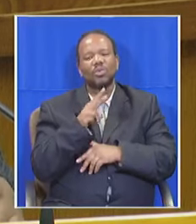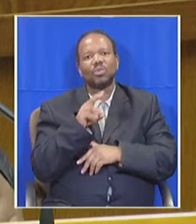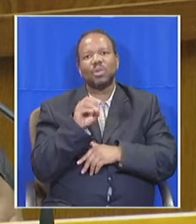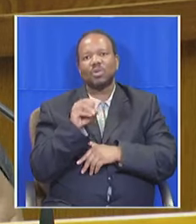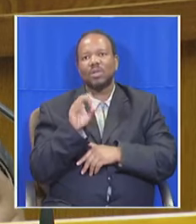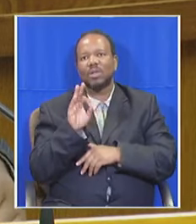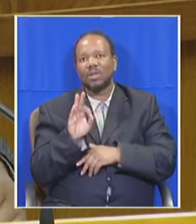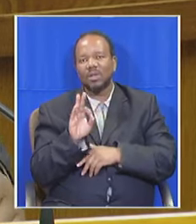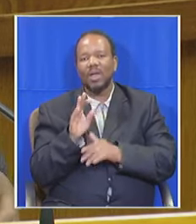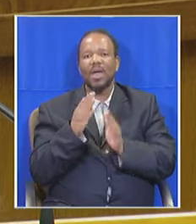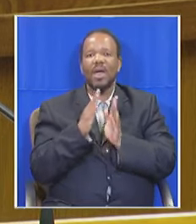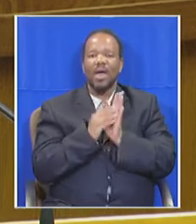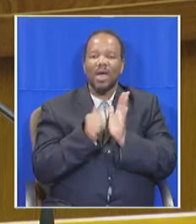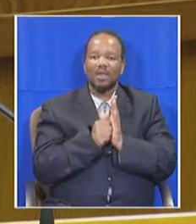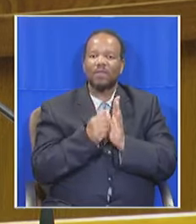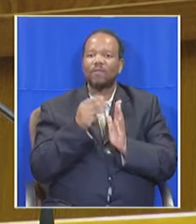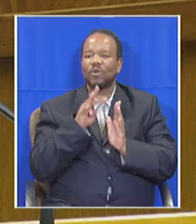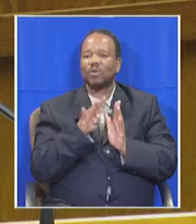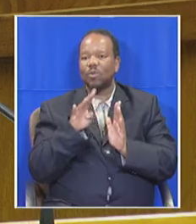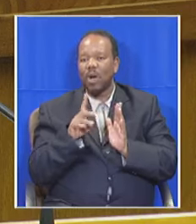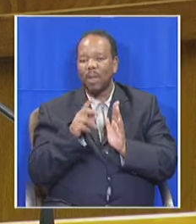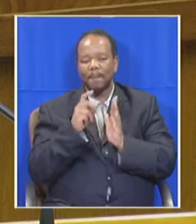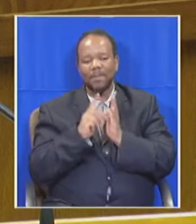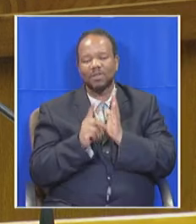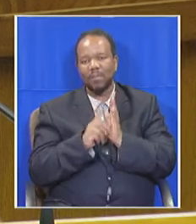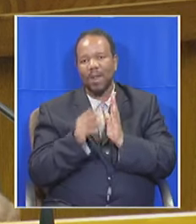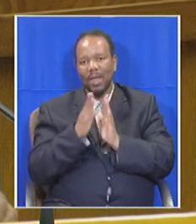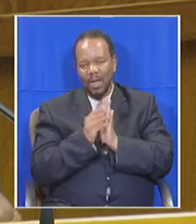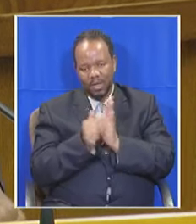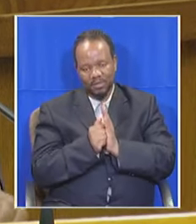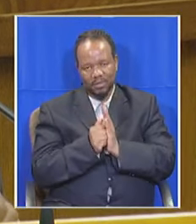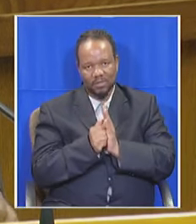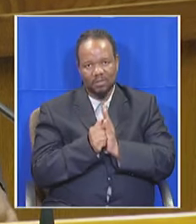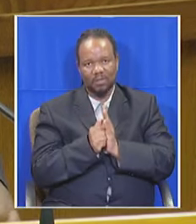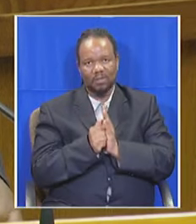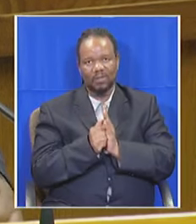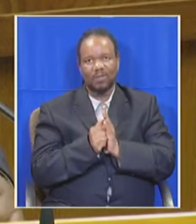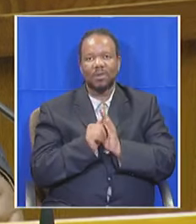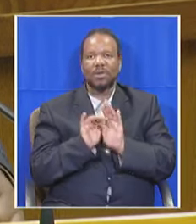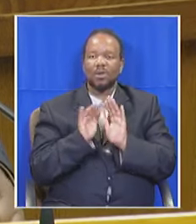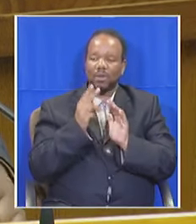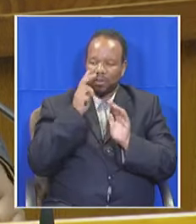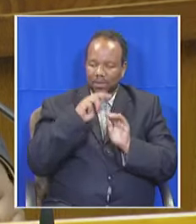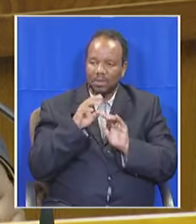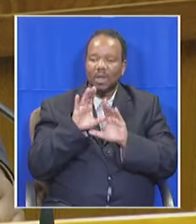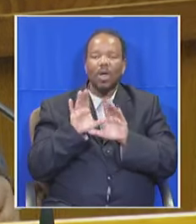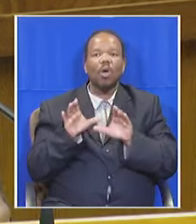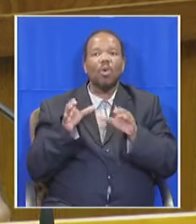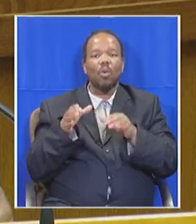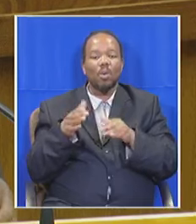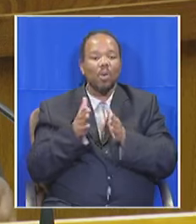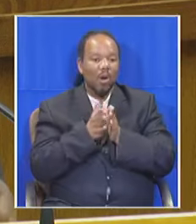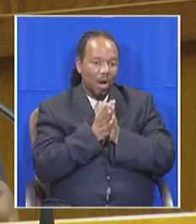Act Number 41 of 2003, the Principal Act. Having realized that this work may require the committee to get the permission of this